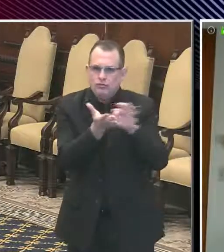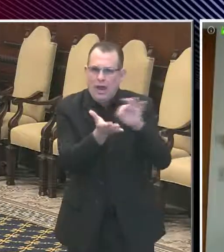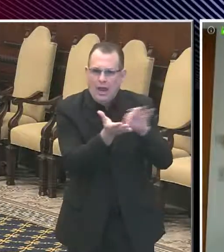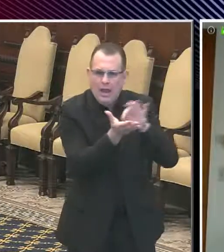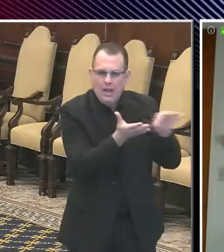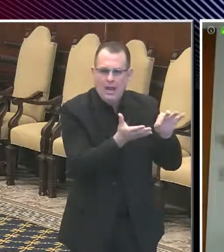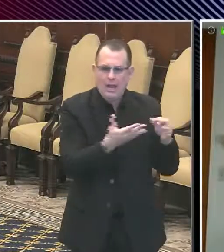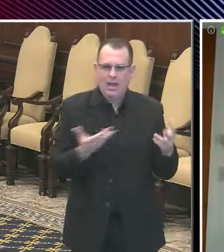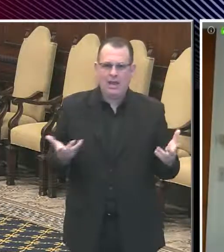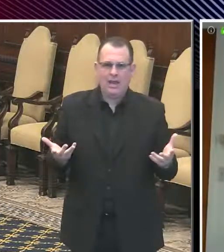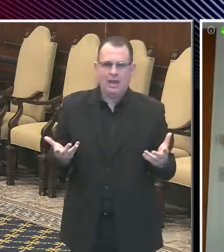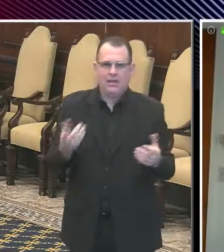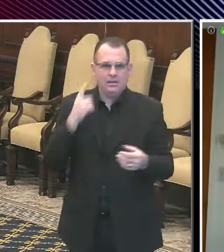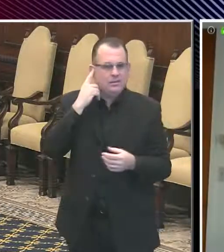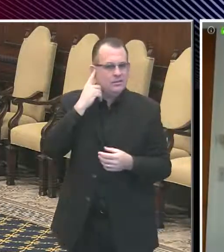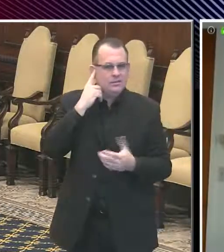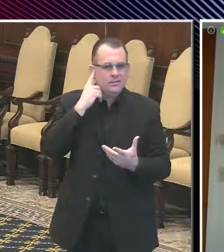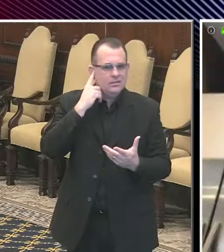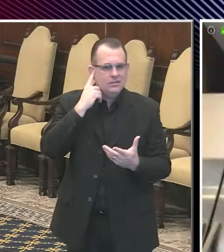yet.